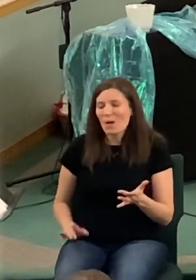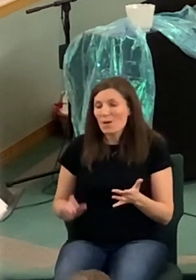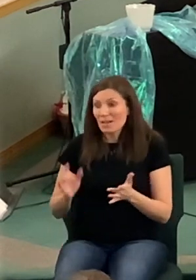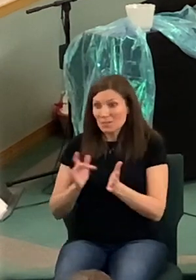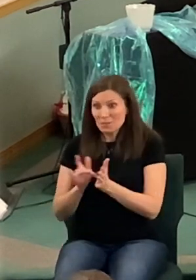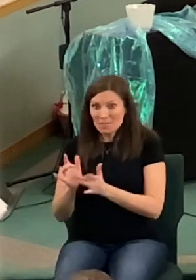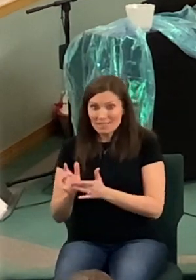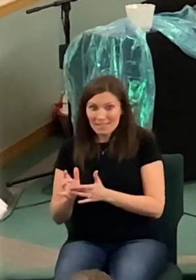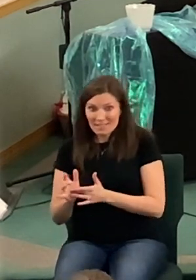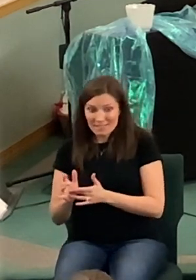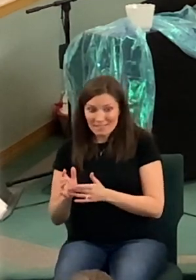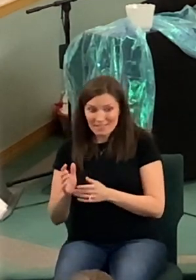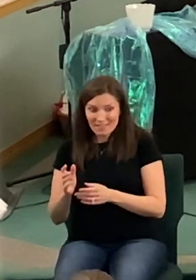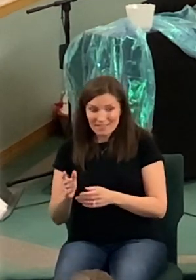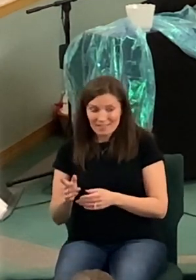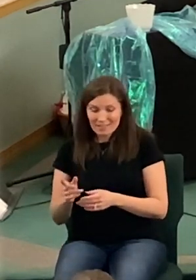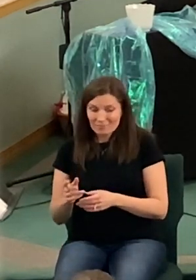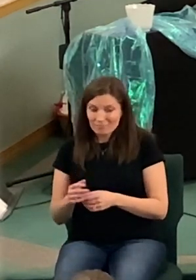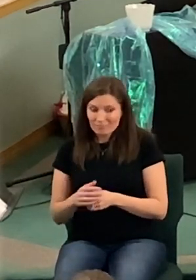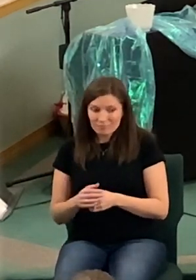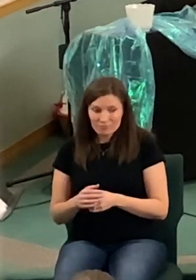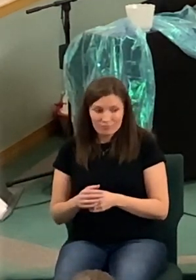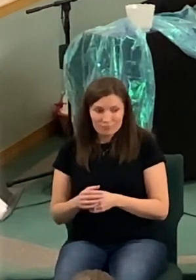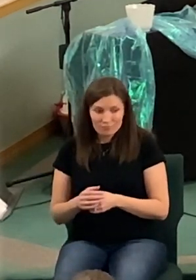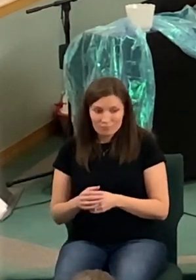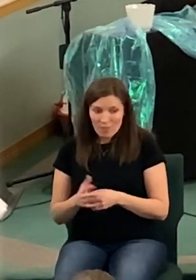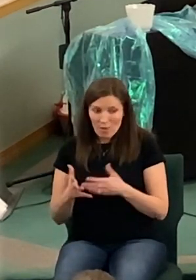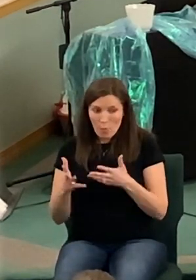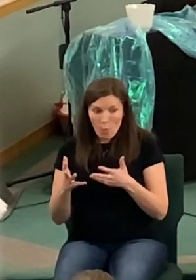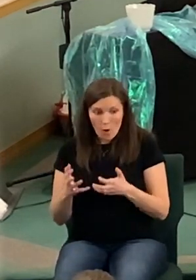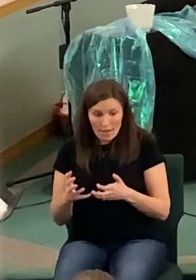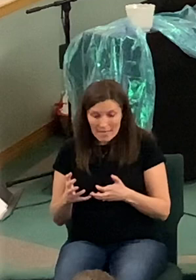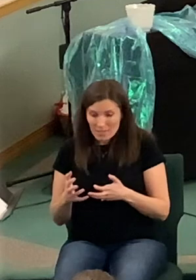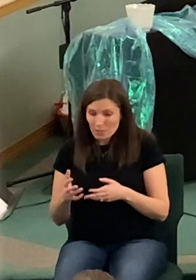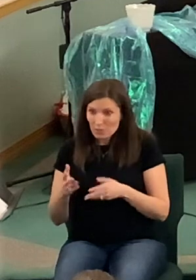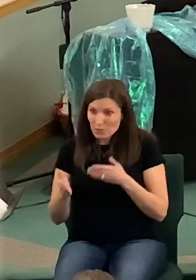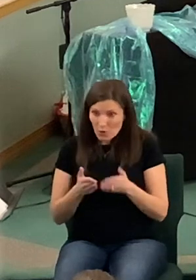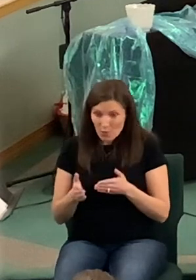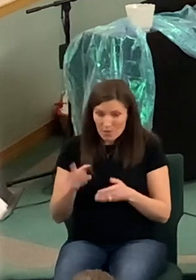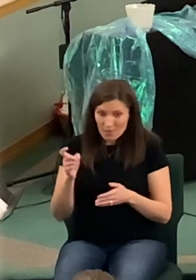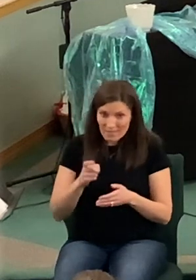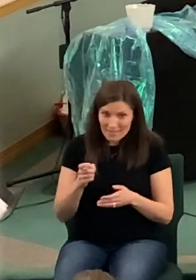to serve their needs wherever they were.